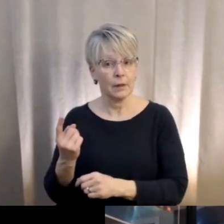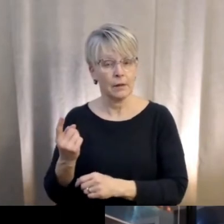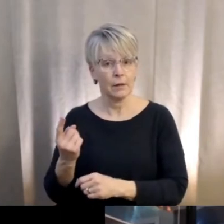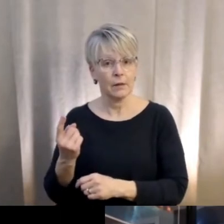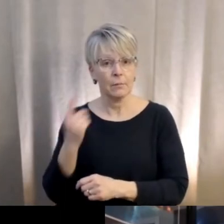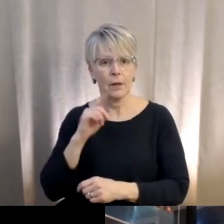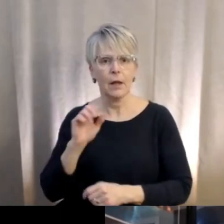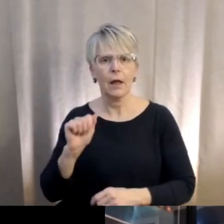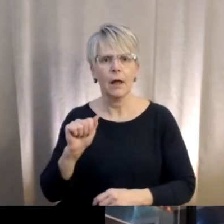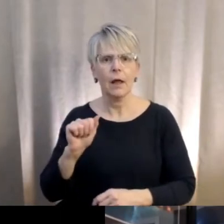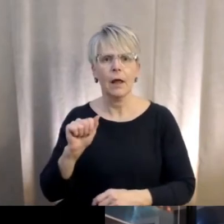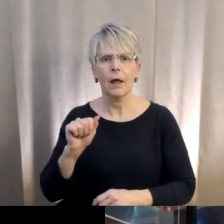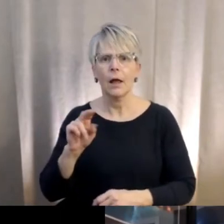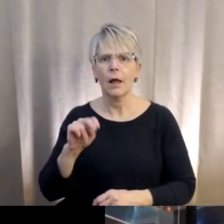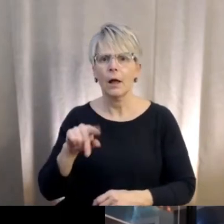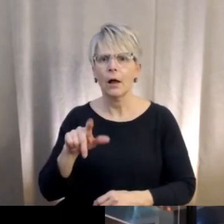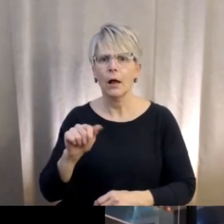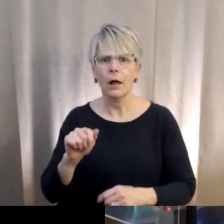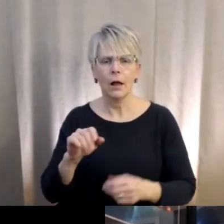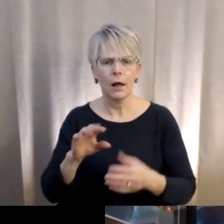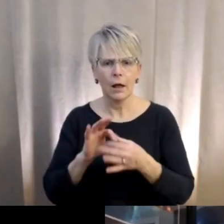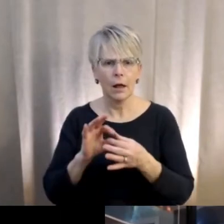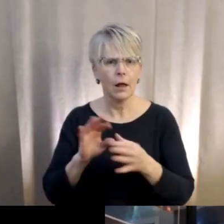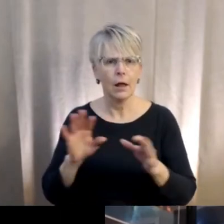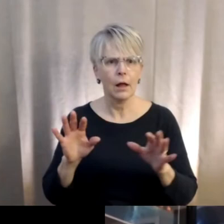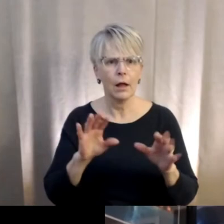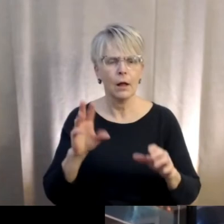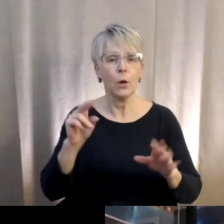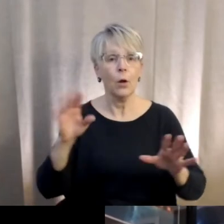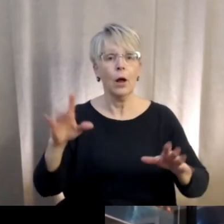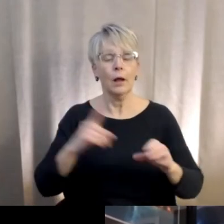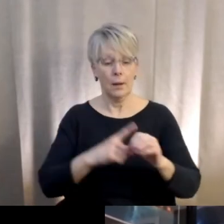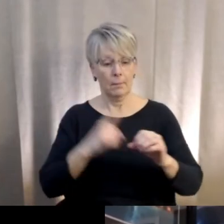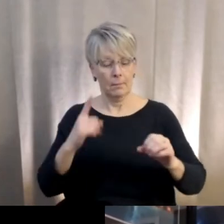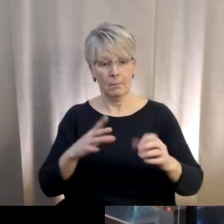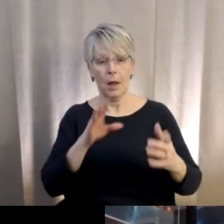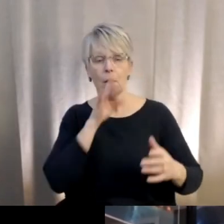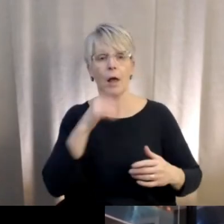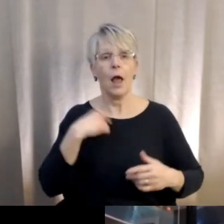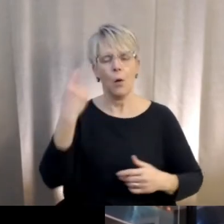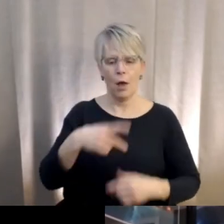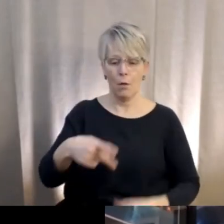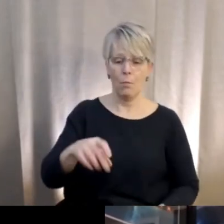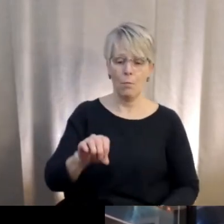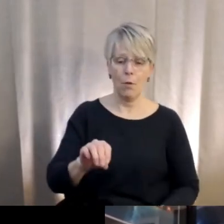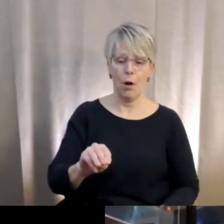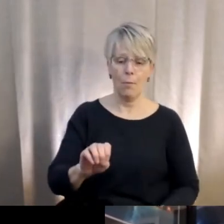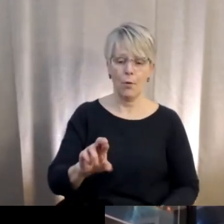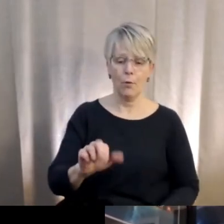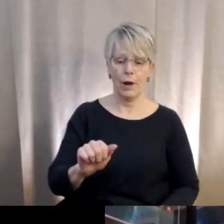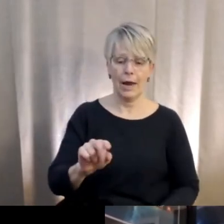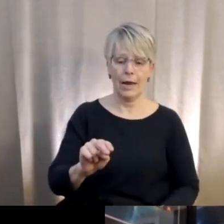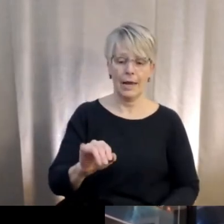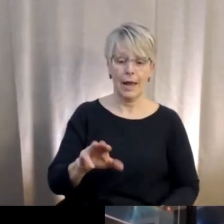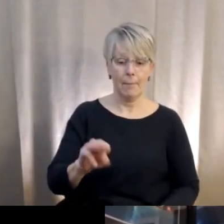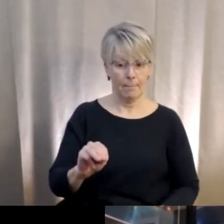unmuted herself. Sorry, I think I interrupted you. Go ahead. No, okay. Yeah, that's okay. We were just wondering if Pomeranians would make